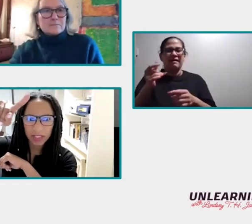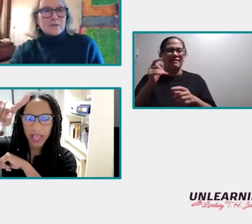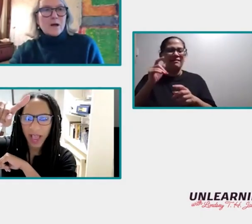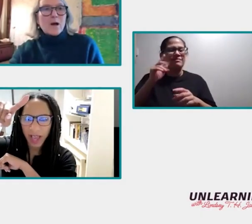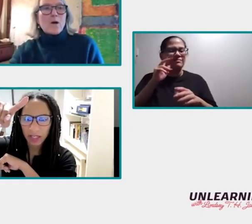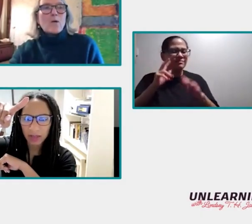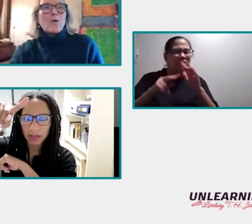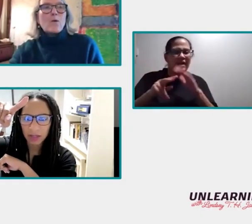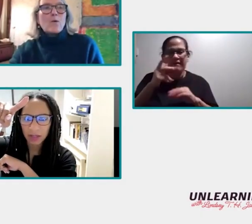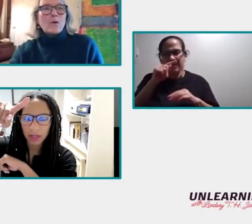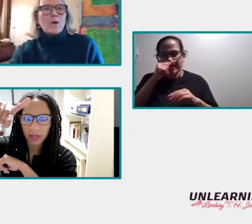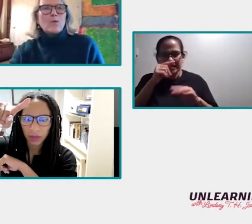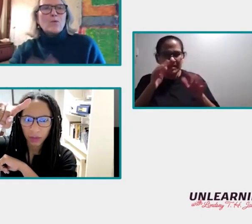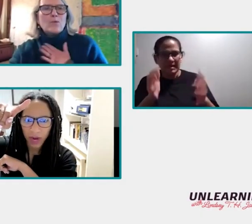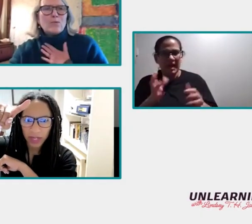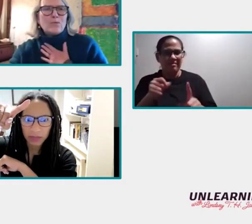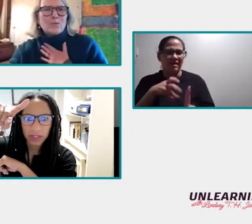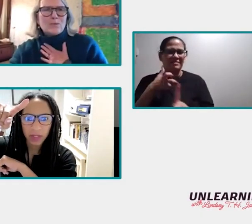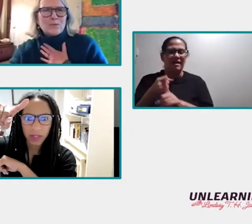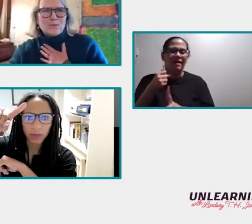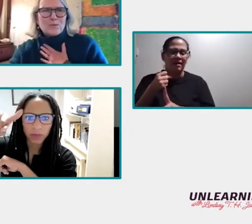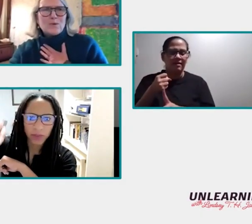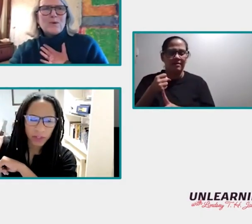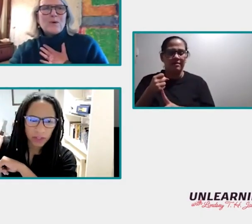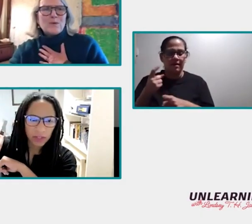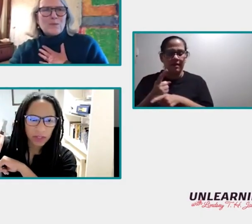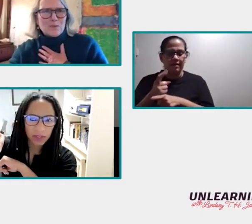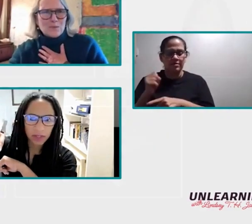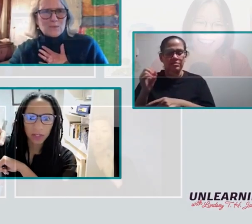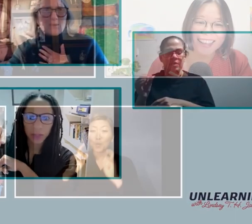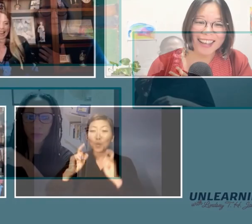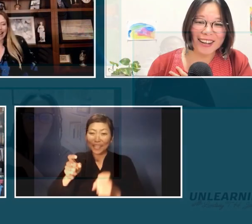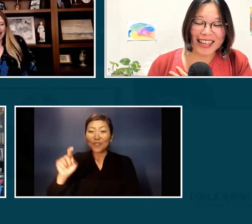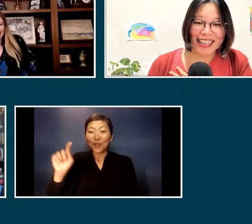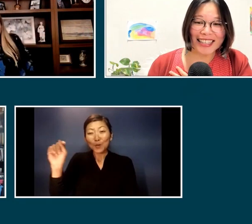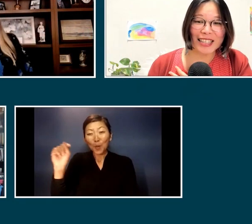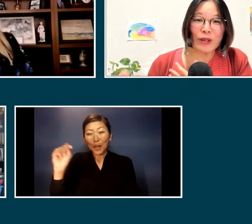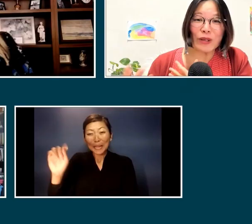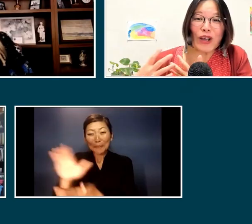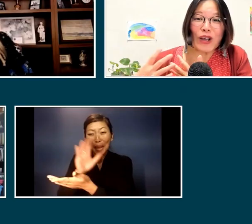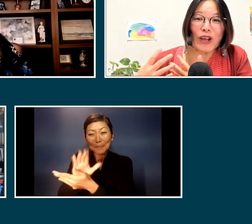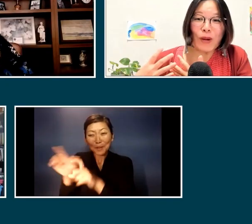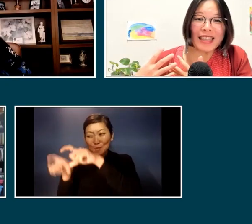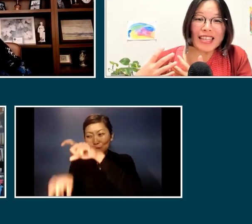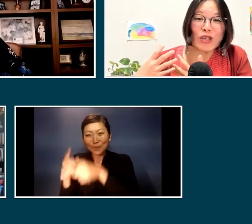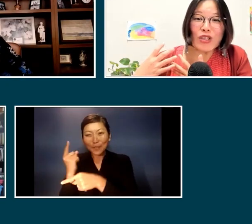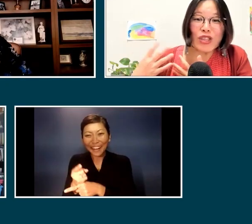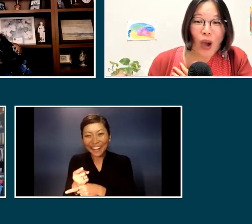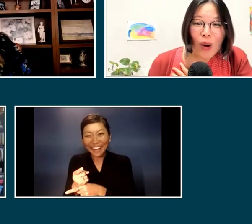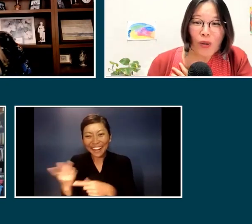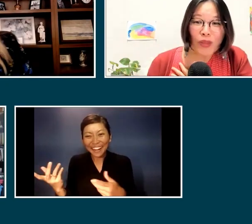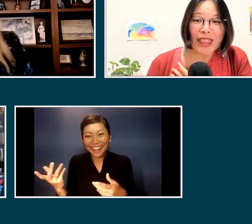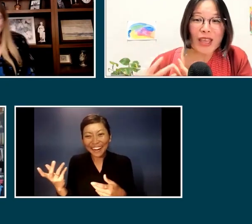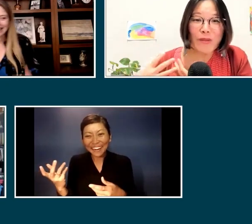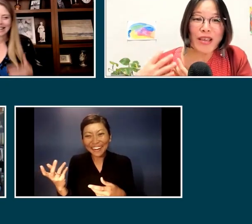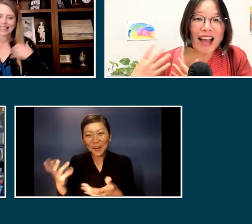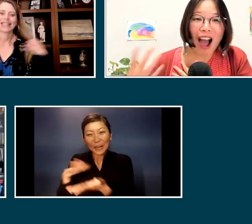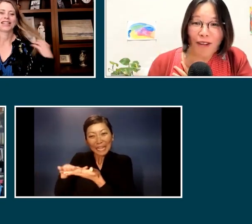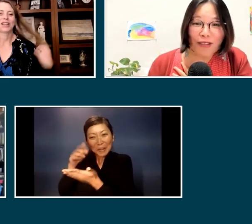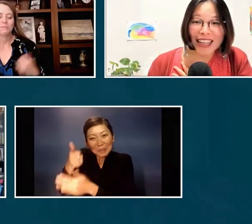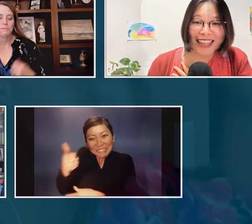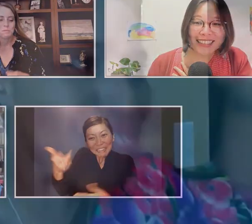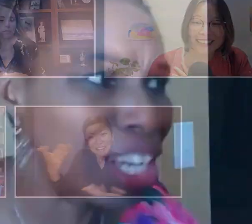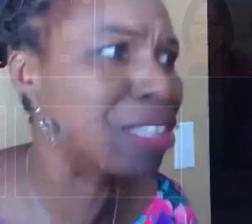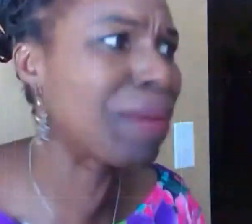In every episode, we explore the uncomfortable conversations you want in this safe container for ideas that you know